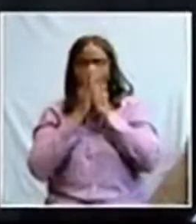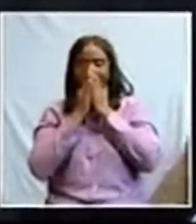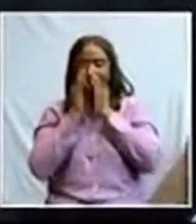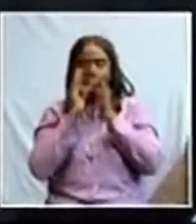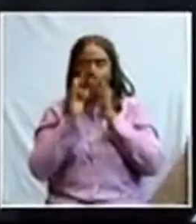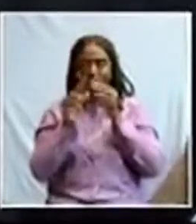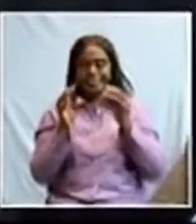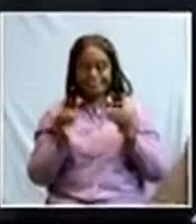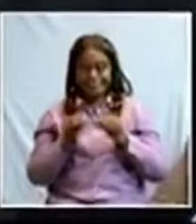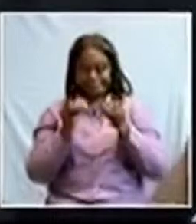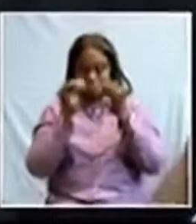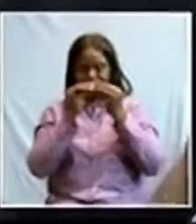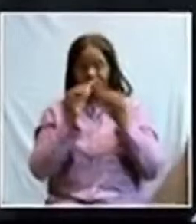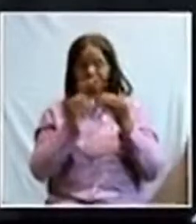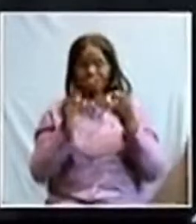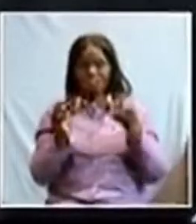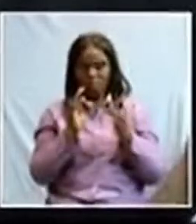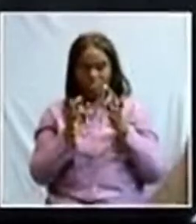to the total,